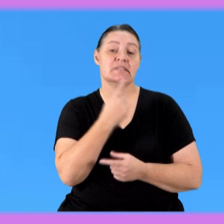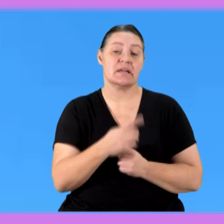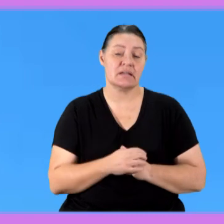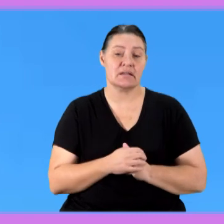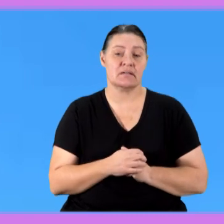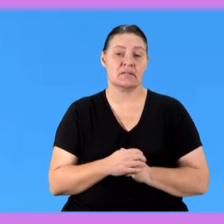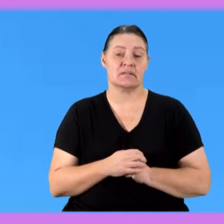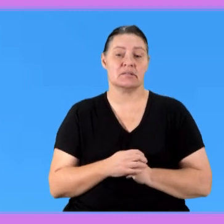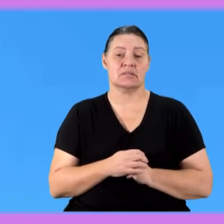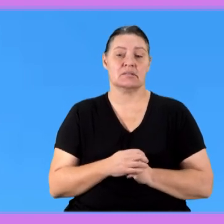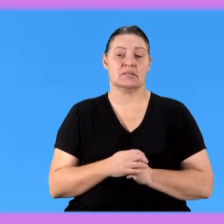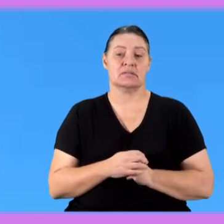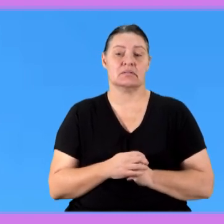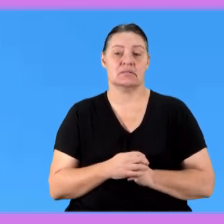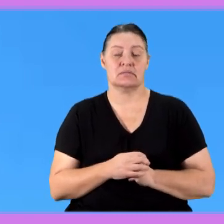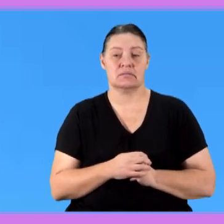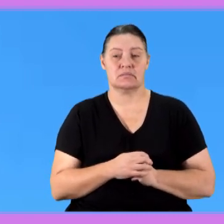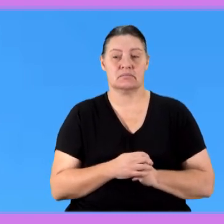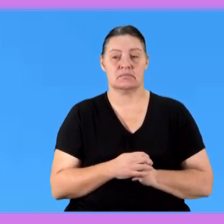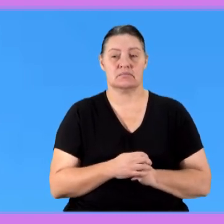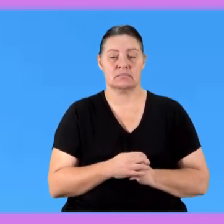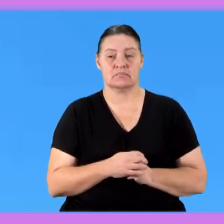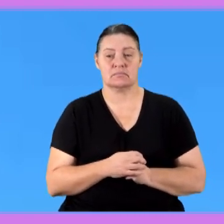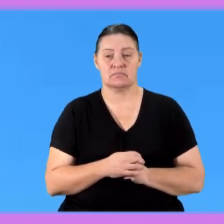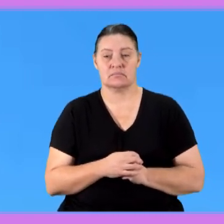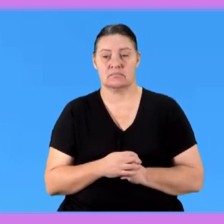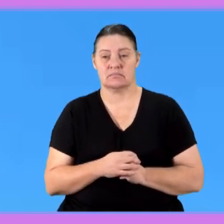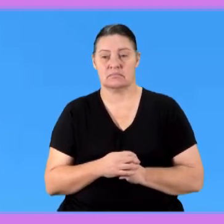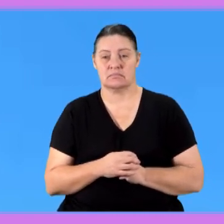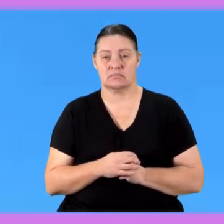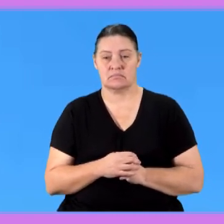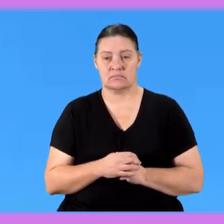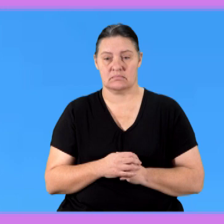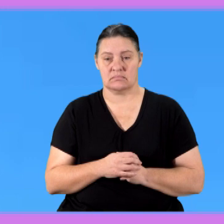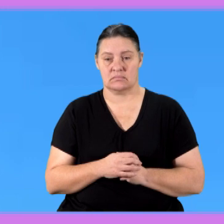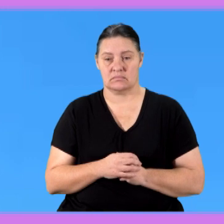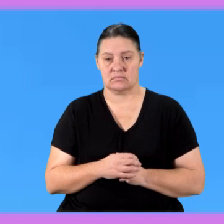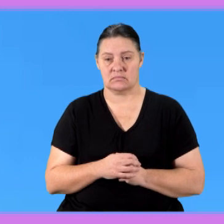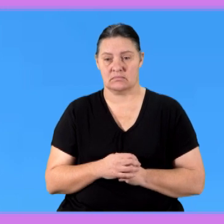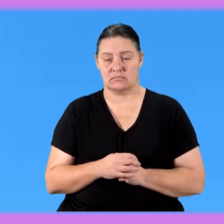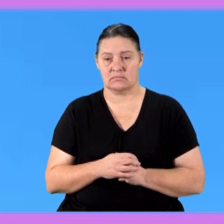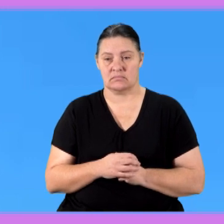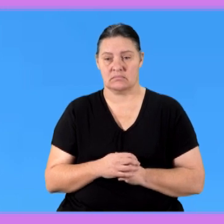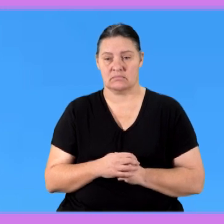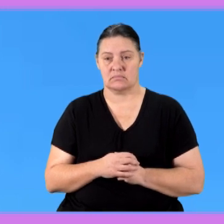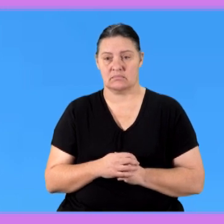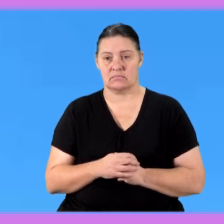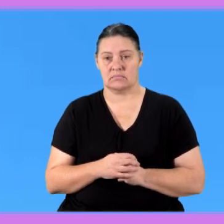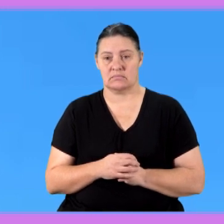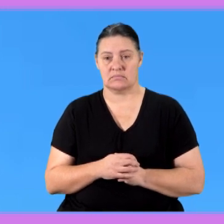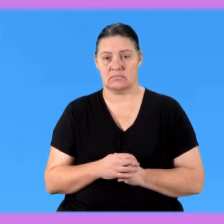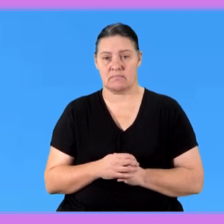here where I'm going to split my table into 2.